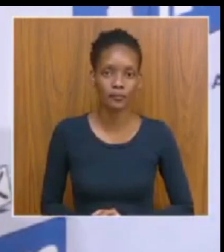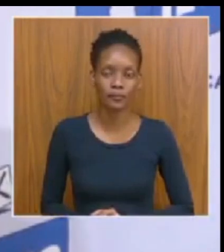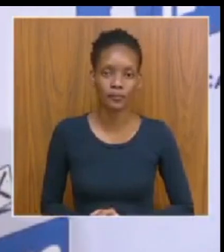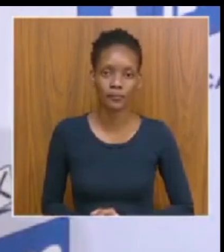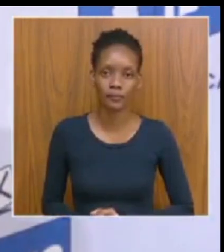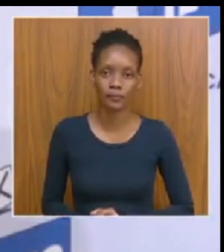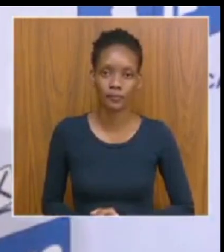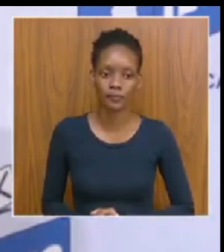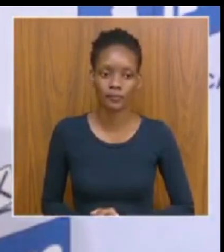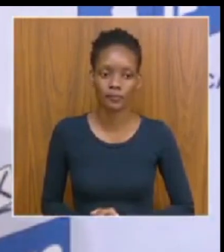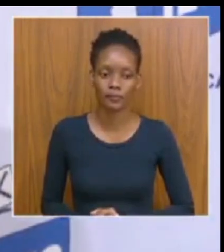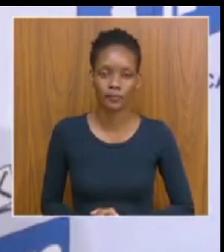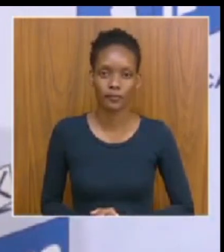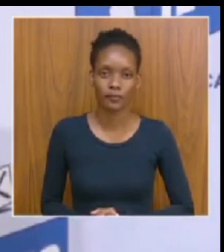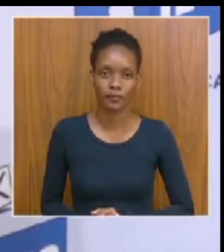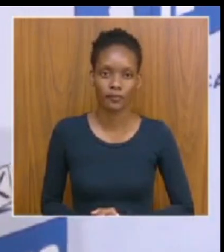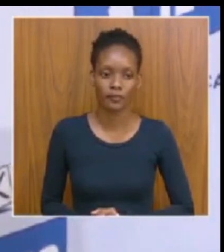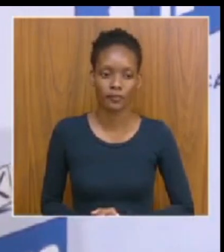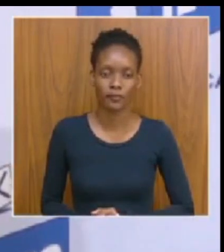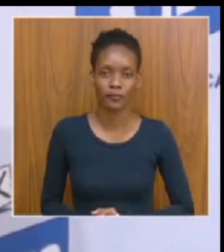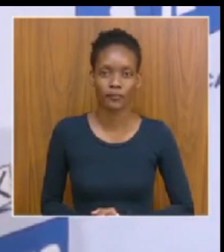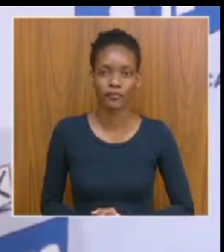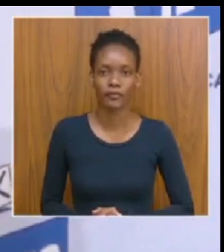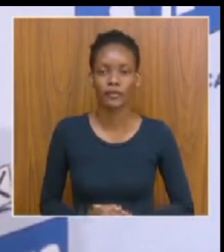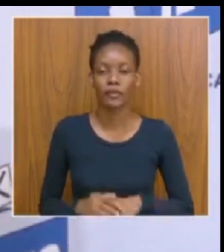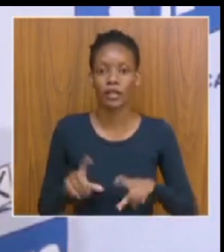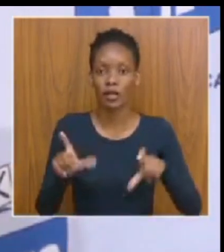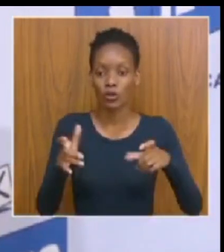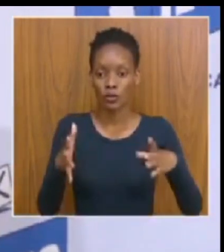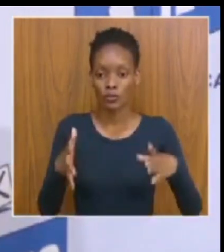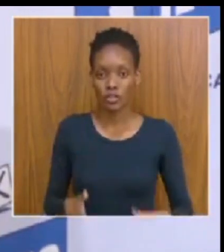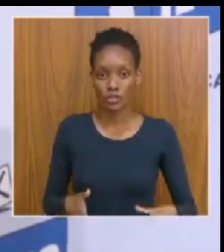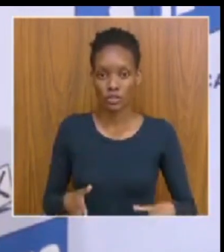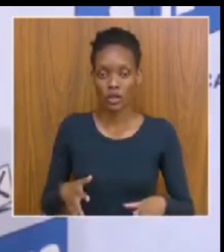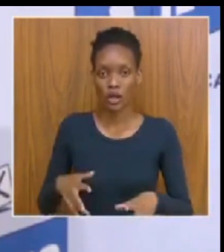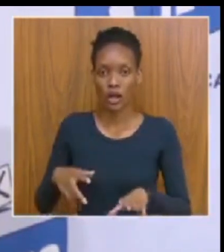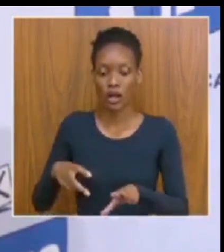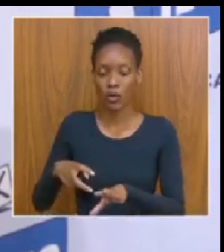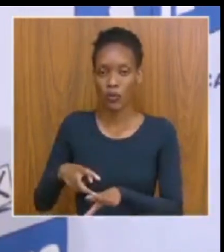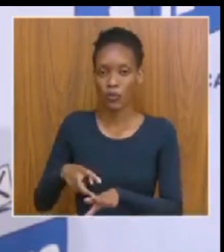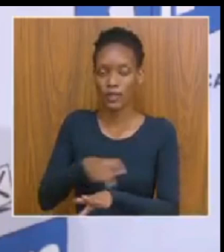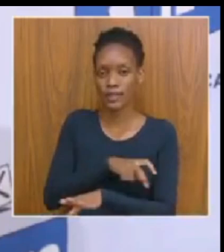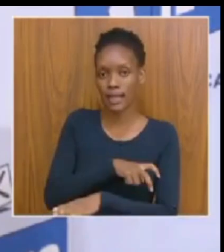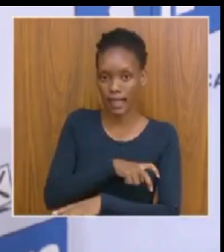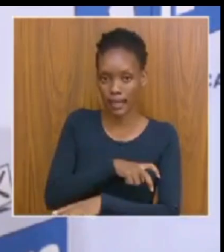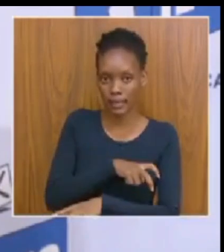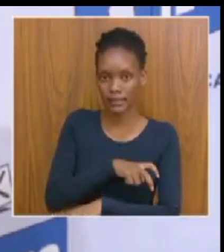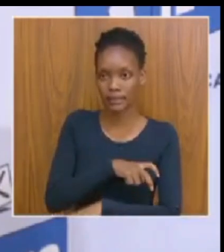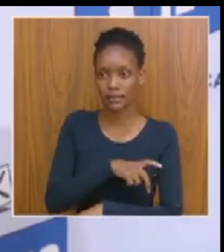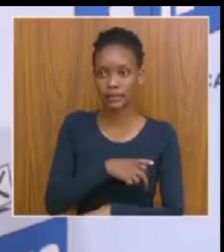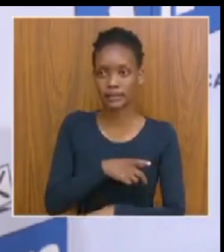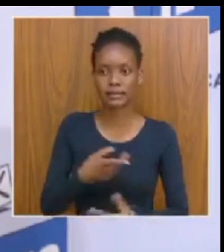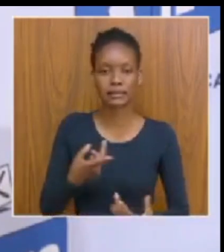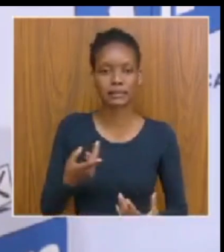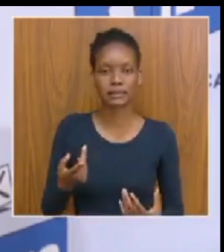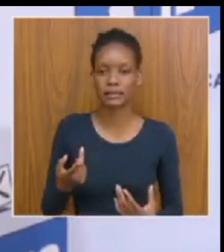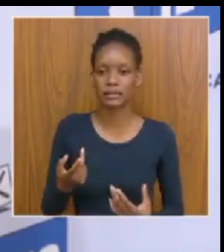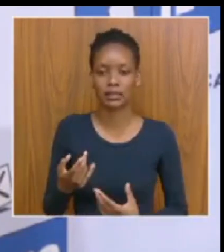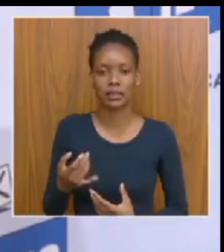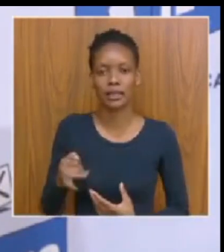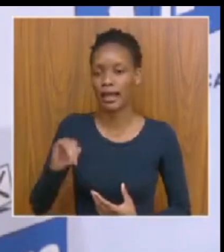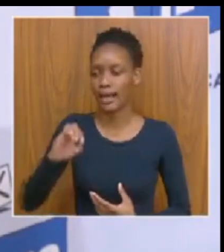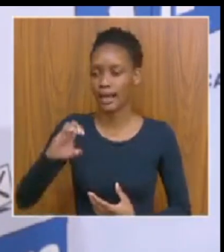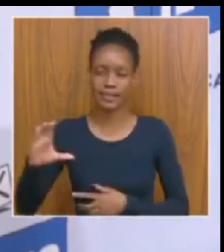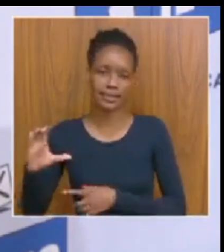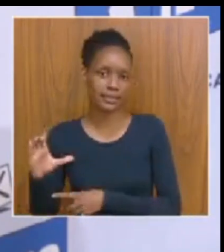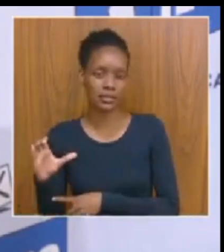Call for Commissioner Love to resign. It's not a matter that the Commission has looked at.